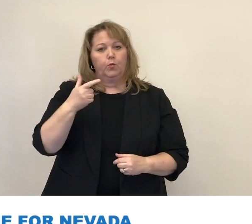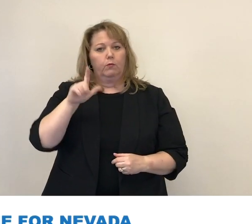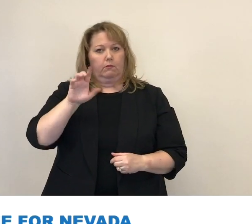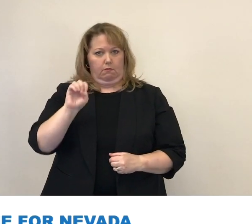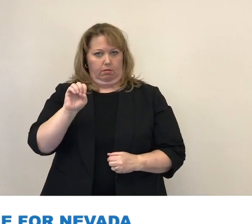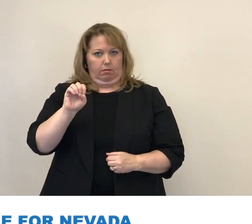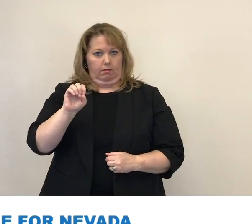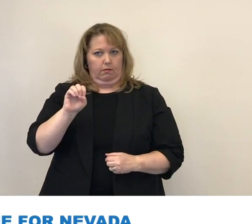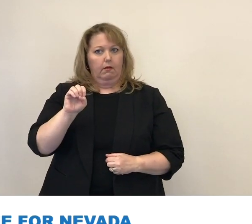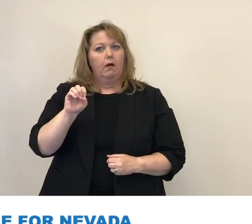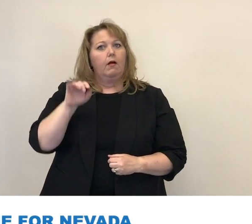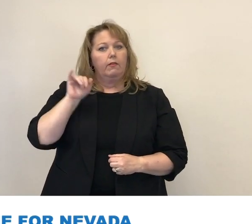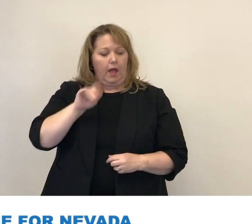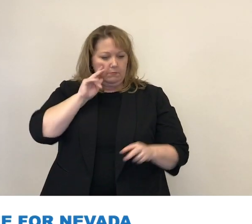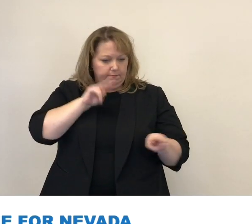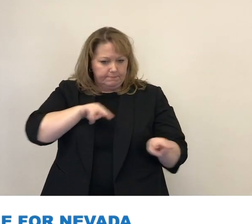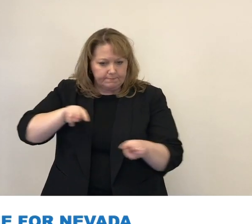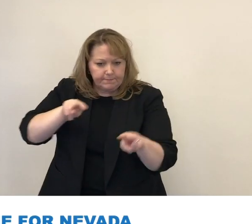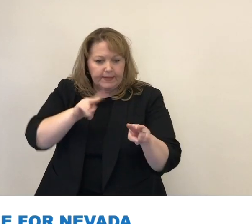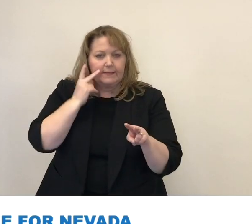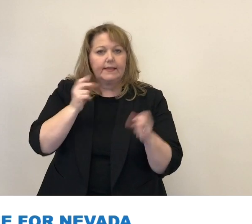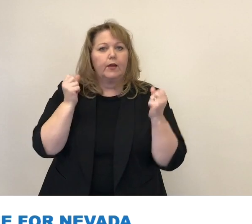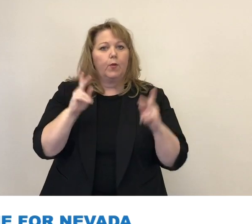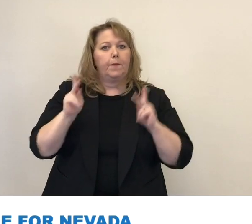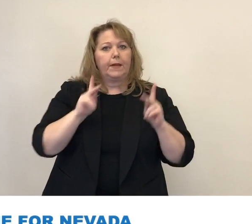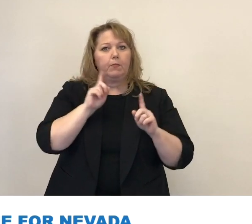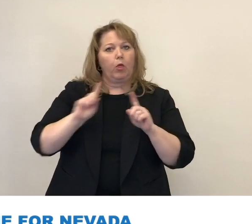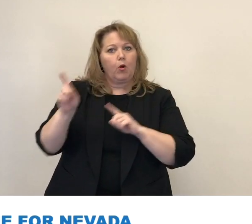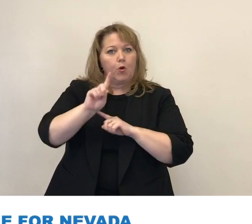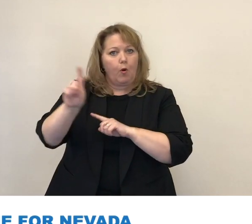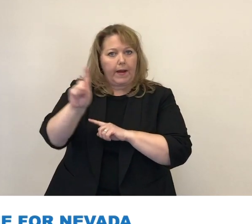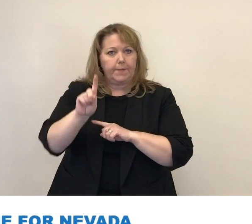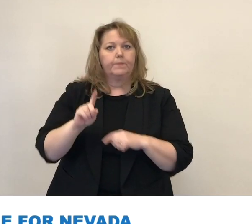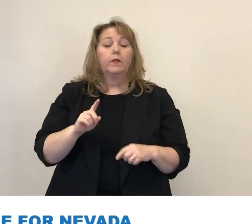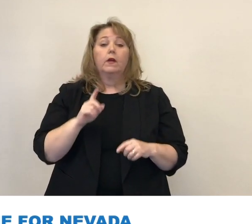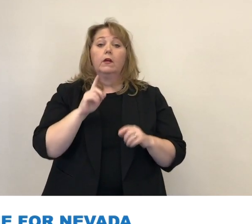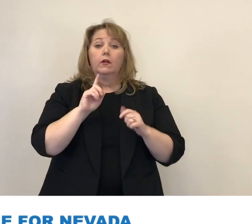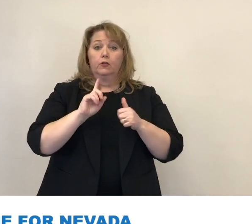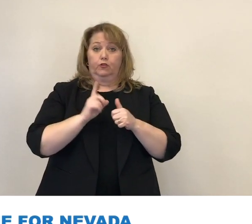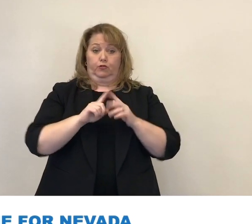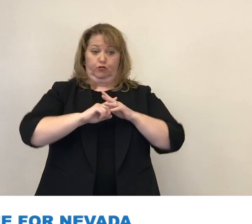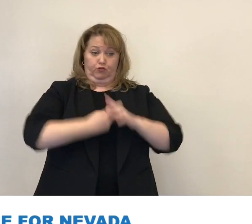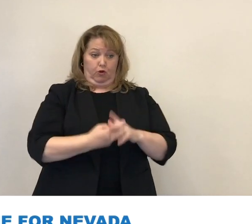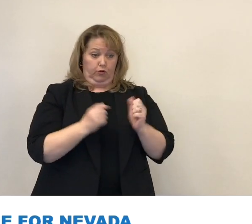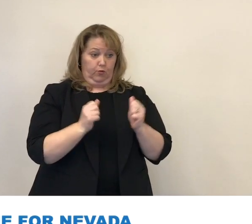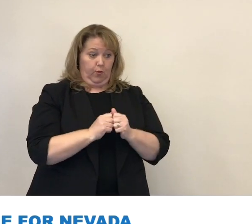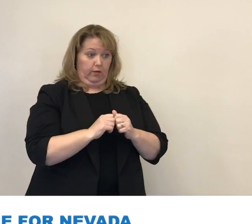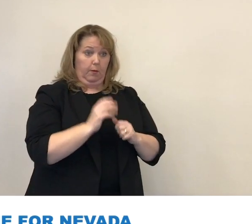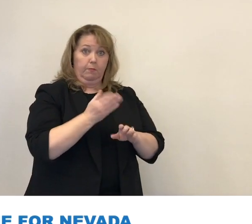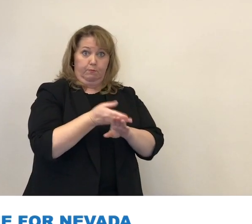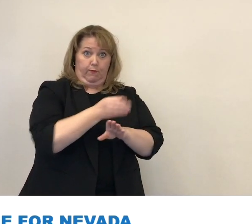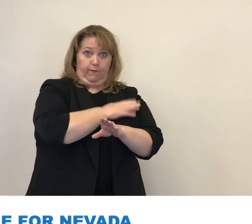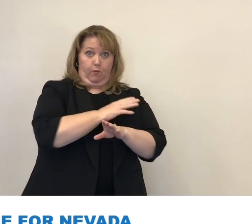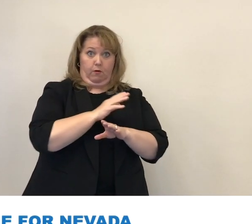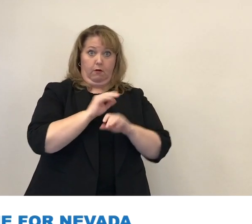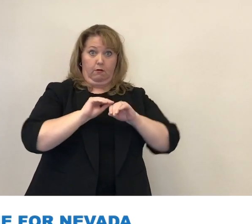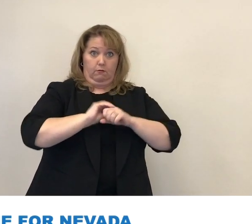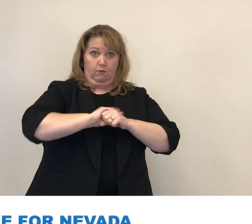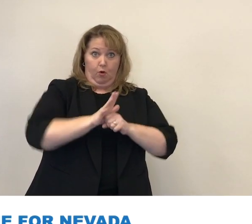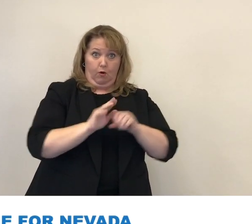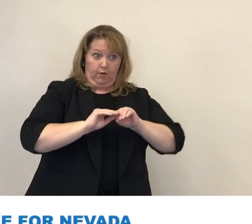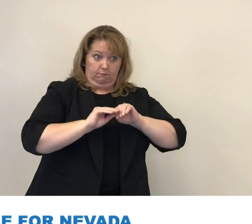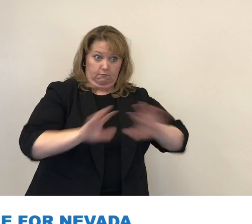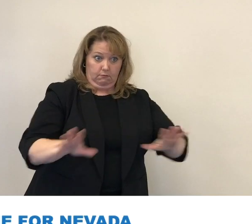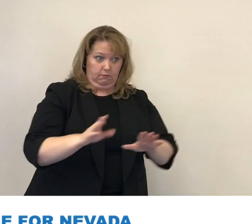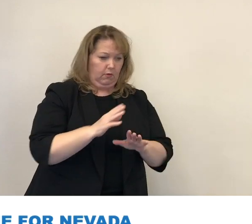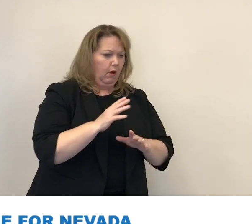data compares to a normal week before COVID-19 crisis began compared to now. What this tells me, and